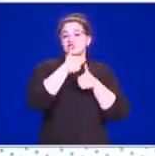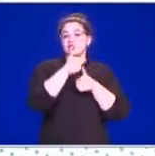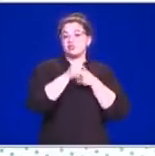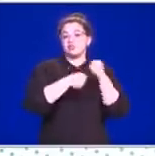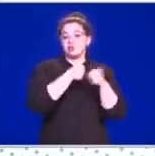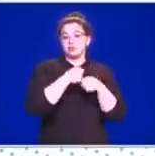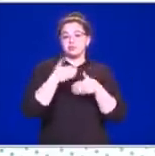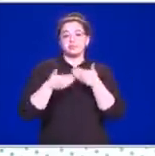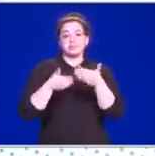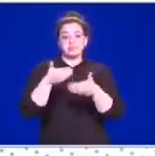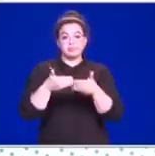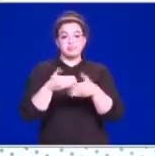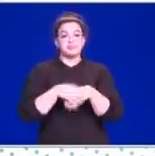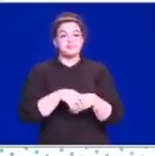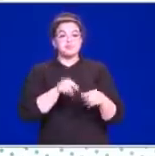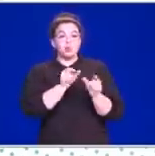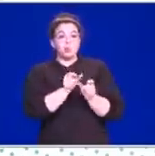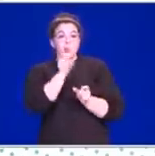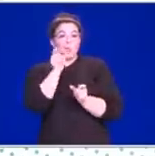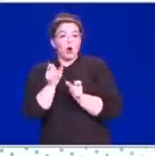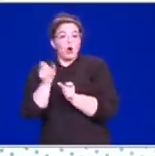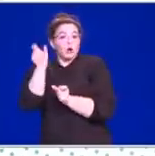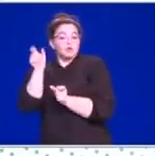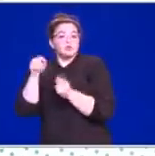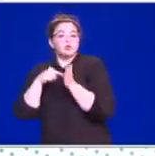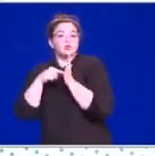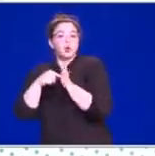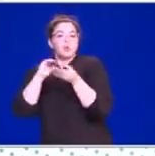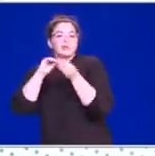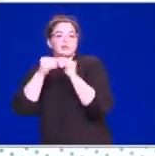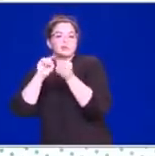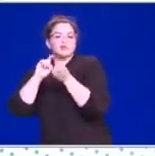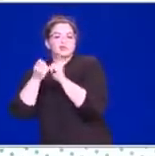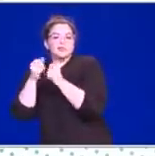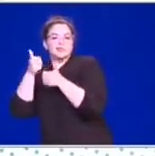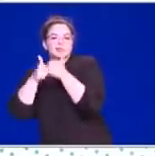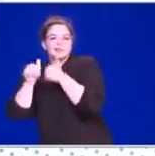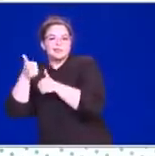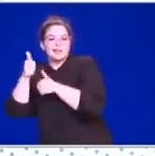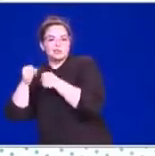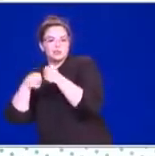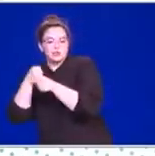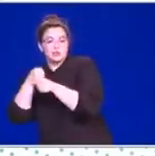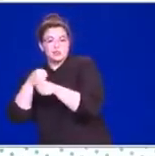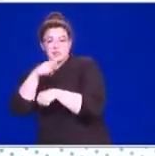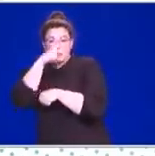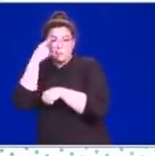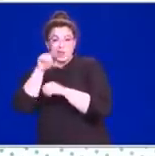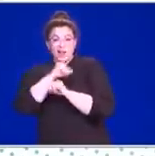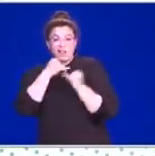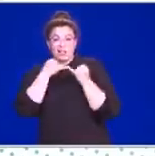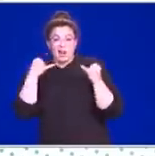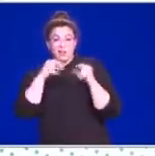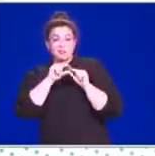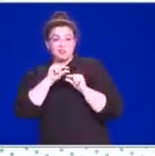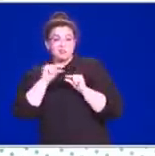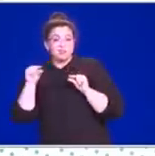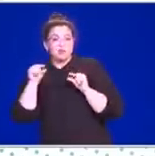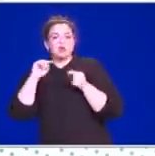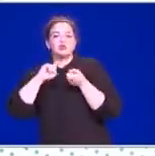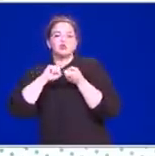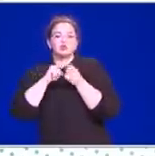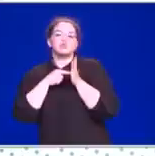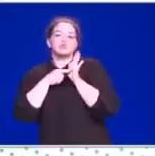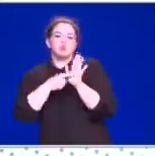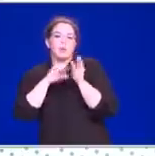century. The bars show the numeric change in population by decade. The black line shows the percentage change by